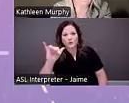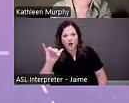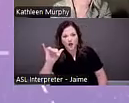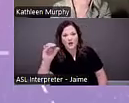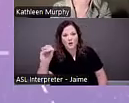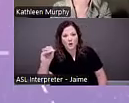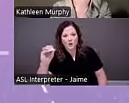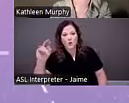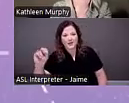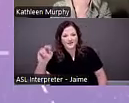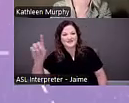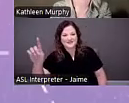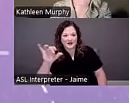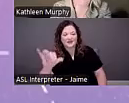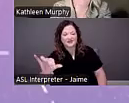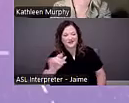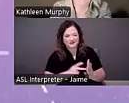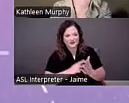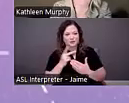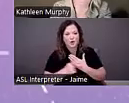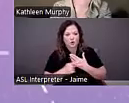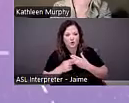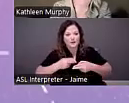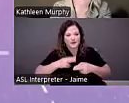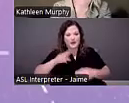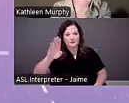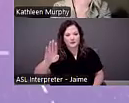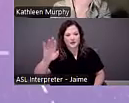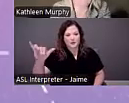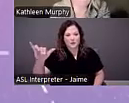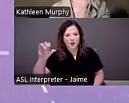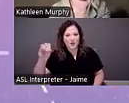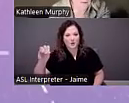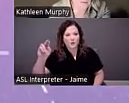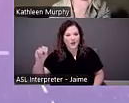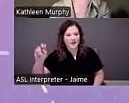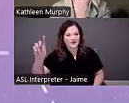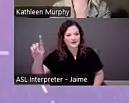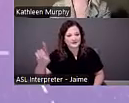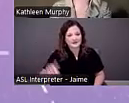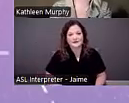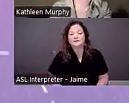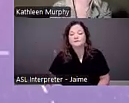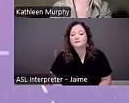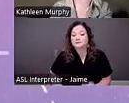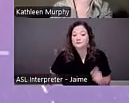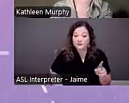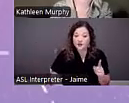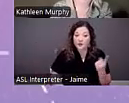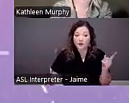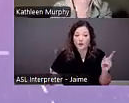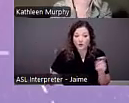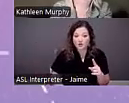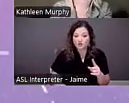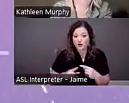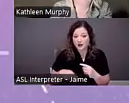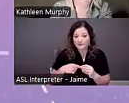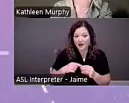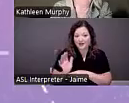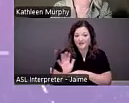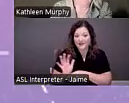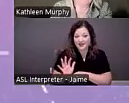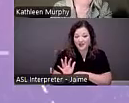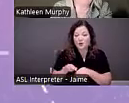Beyond. Okay, thank you. And in the video, this is another like specific question about an accessibility